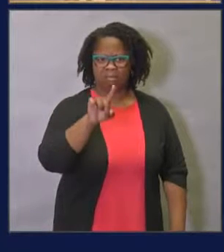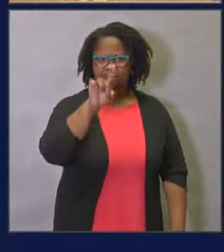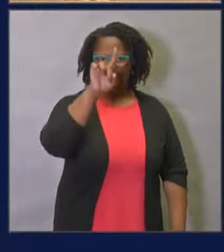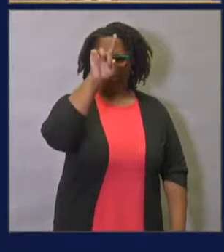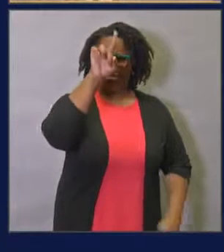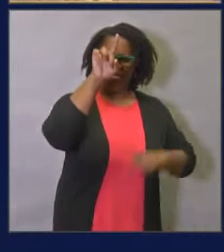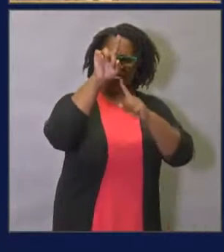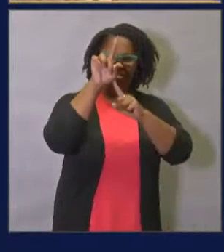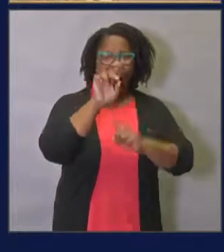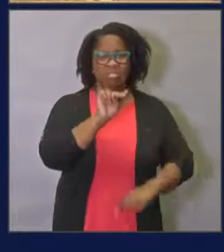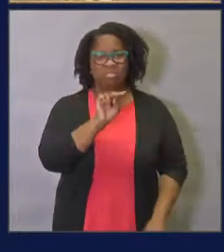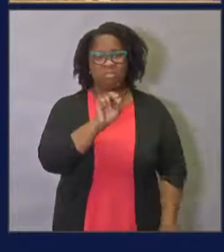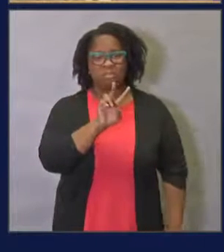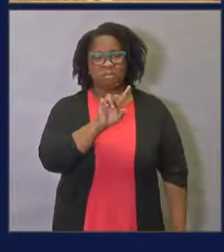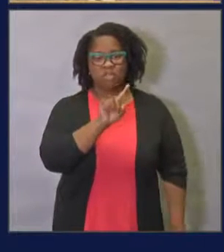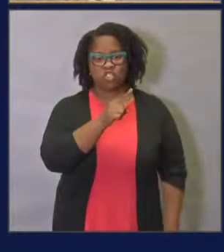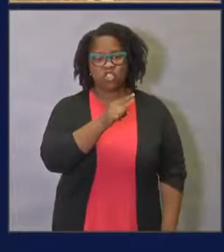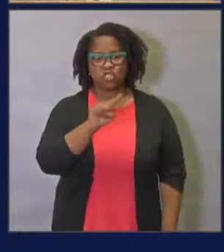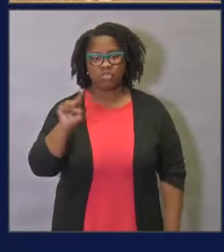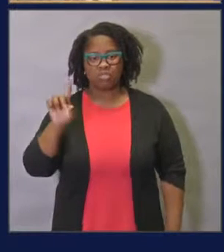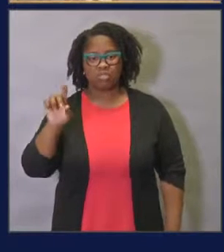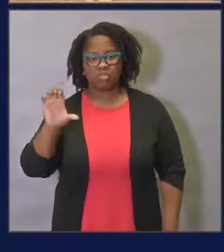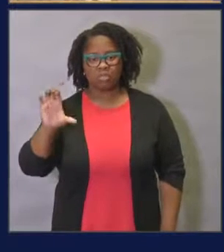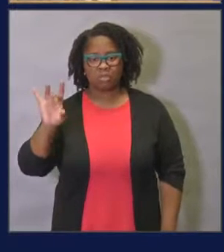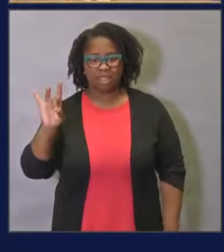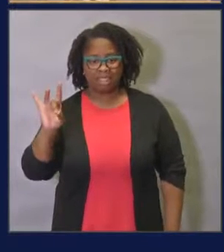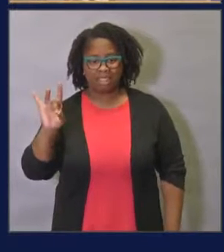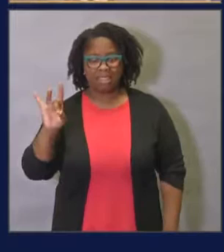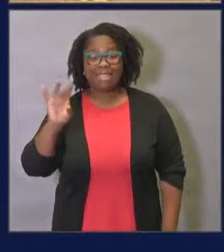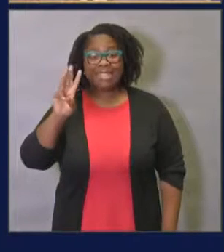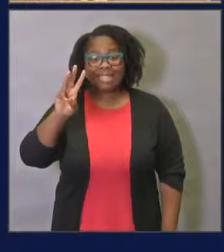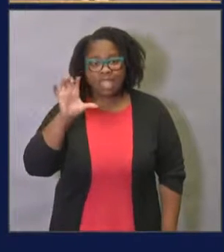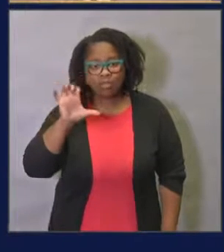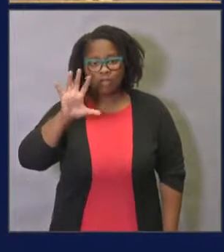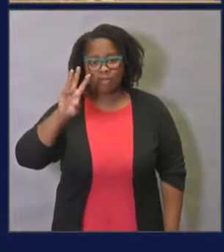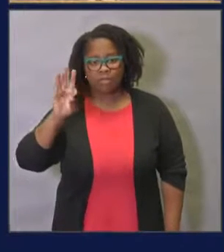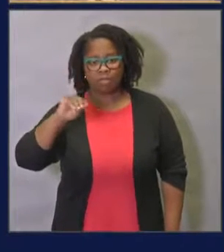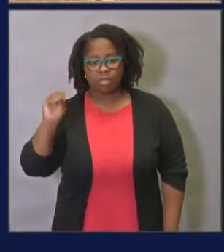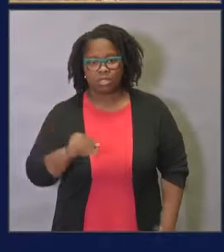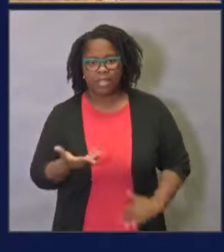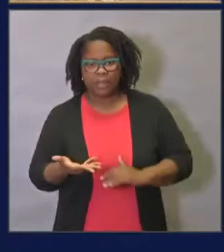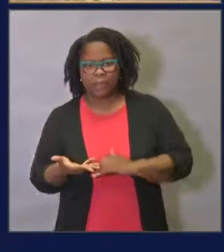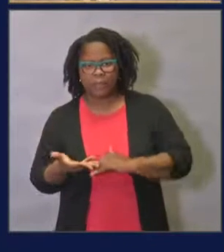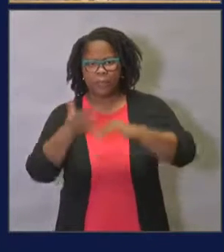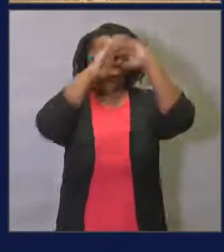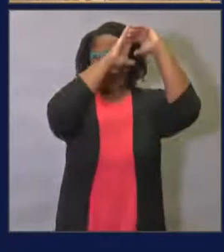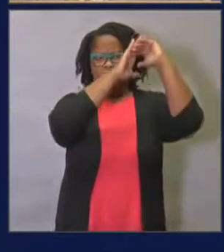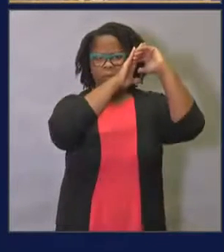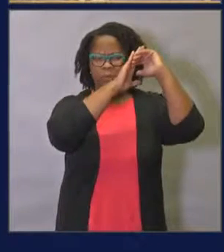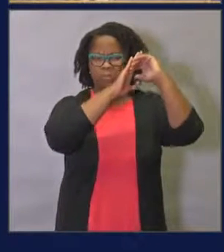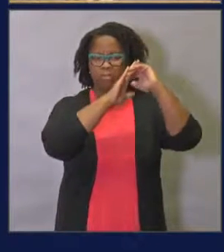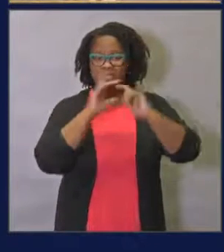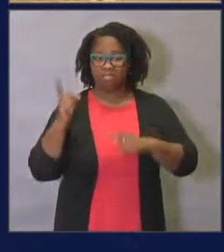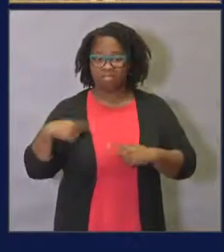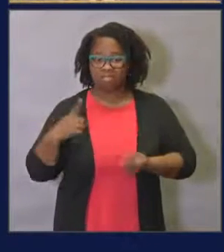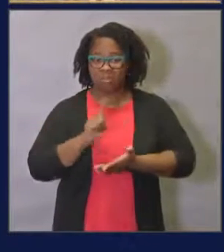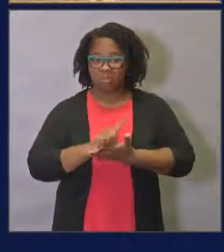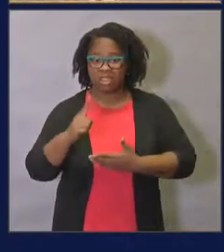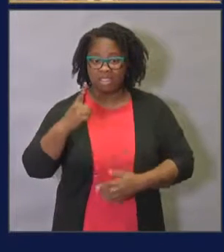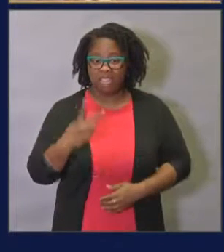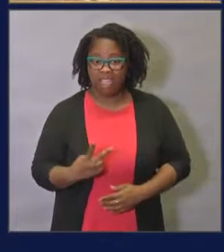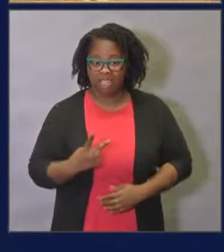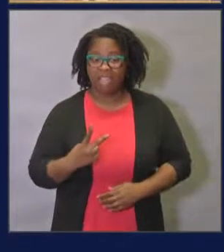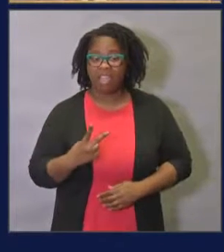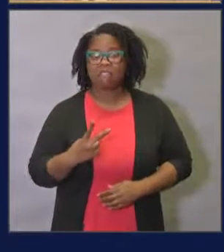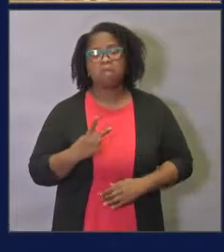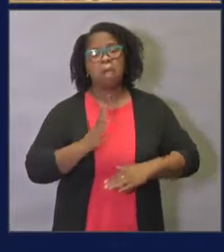8th, average daily cases increased by 656%. And in this past week and a half, we've seen cases